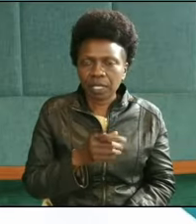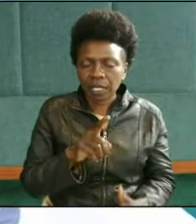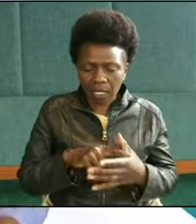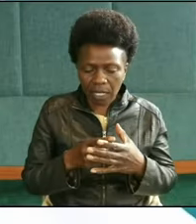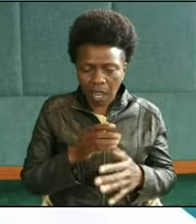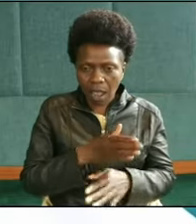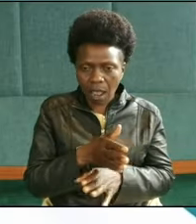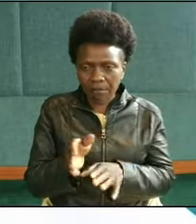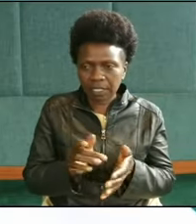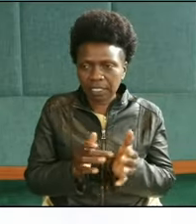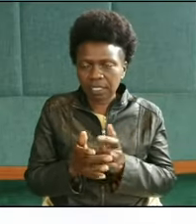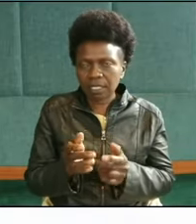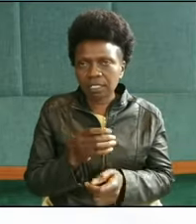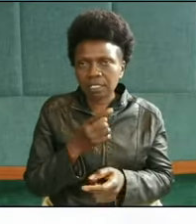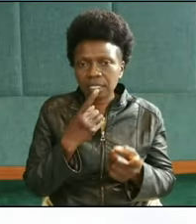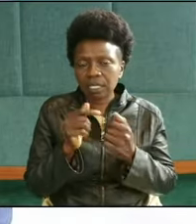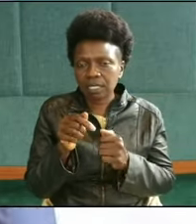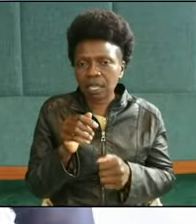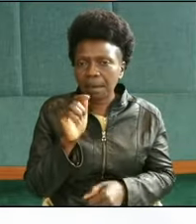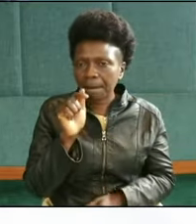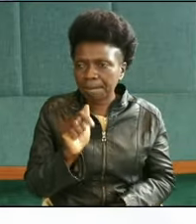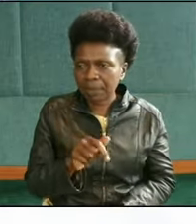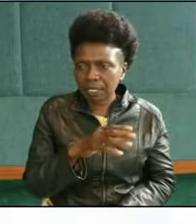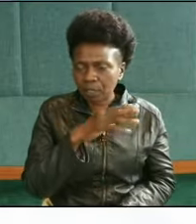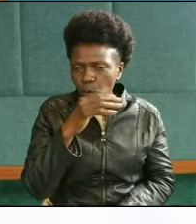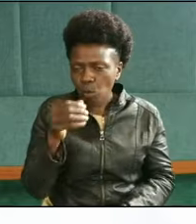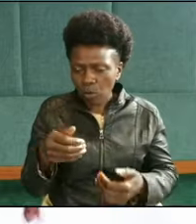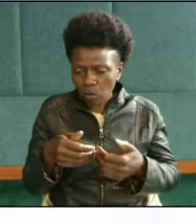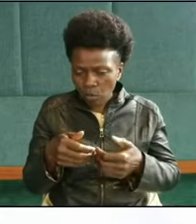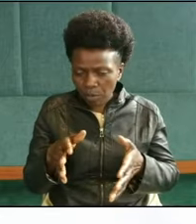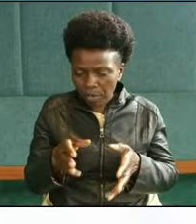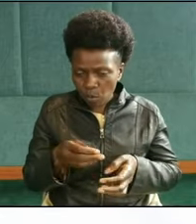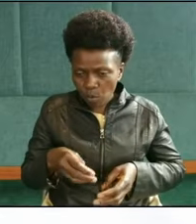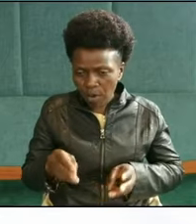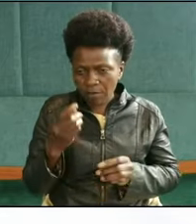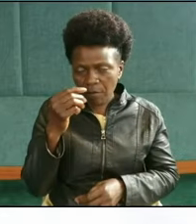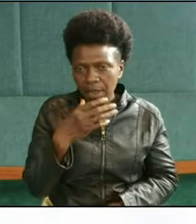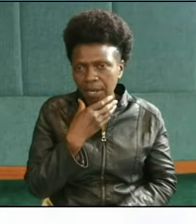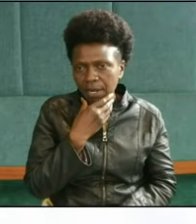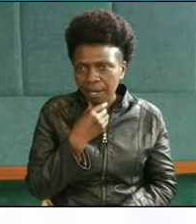Then after Jesus says, I must go and open a way for man,